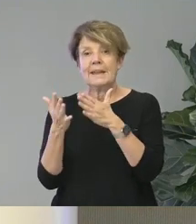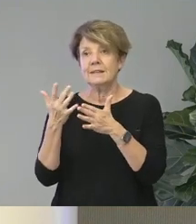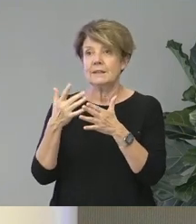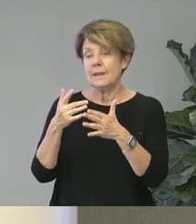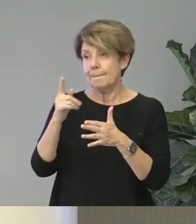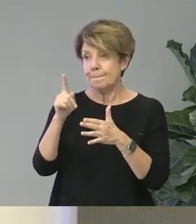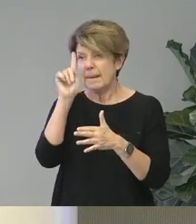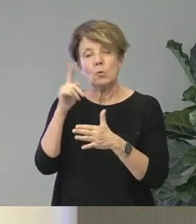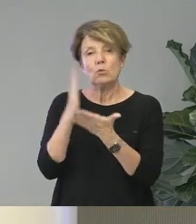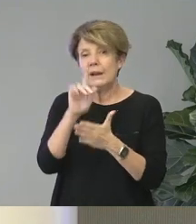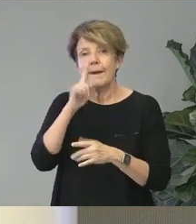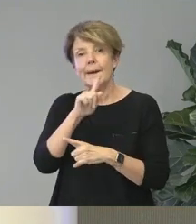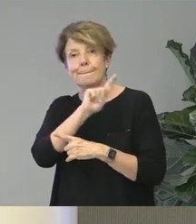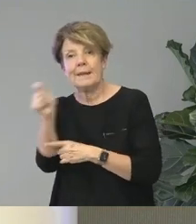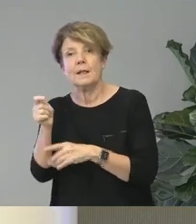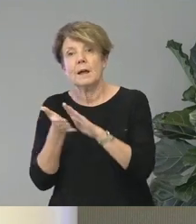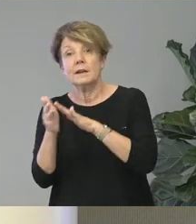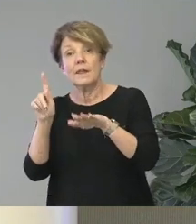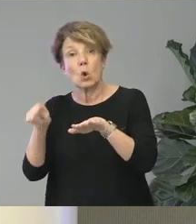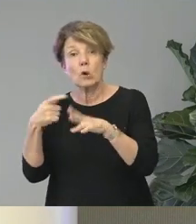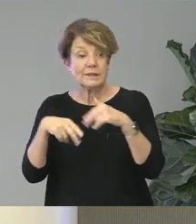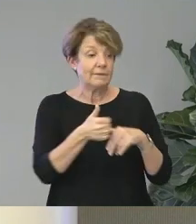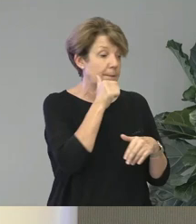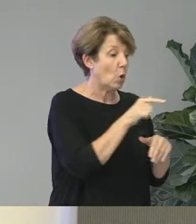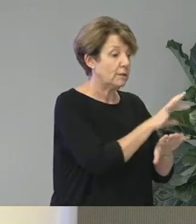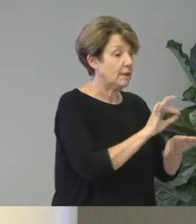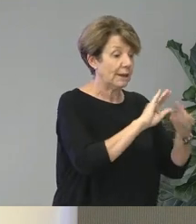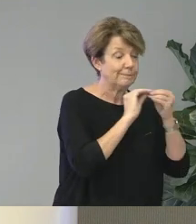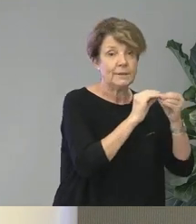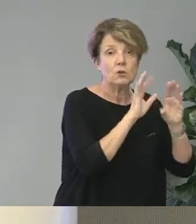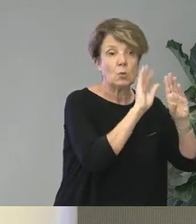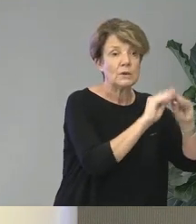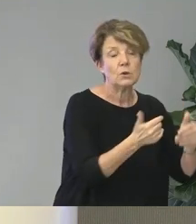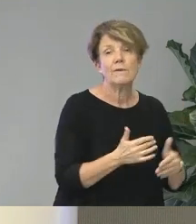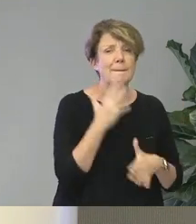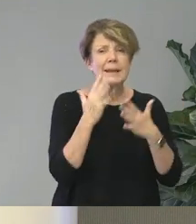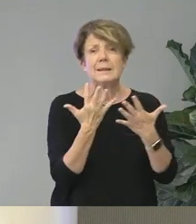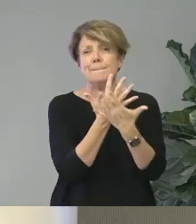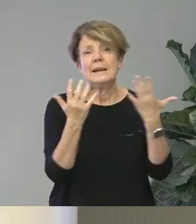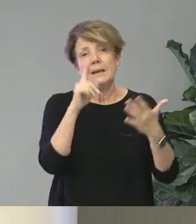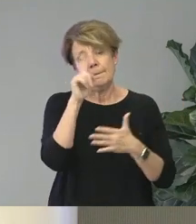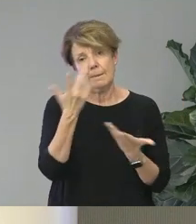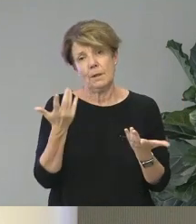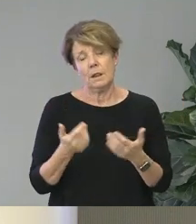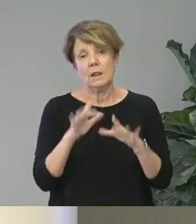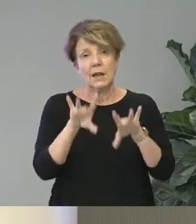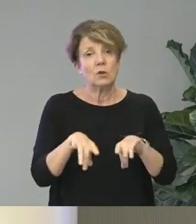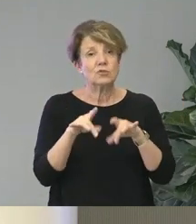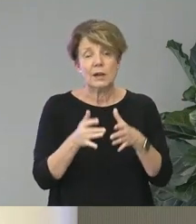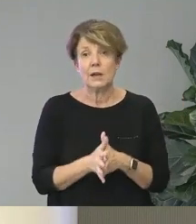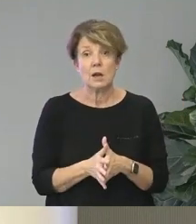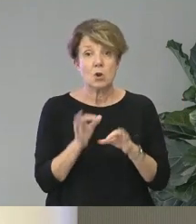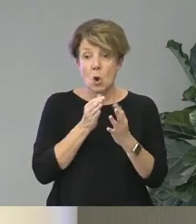the matter does not resolve. This left hundreds, if not thousands, of Australians with